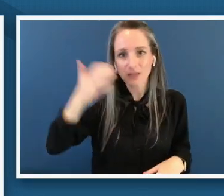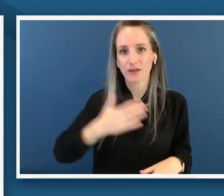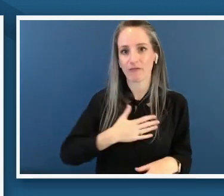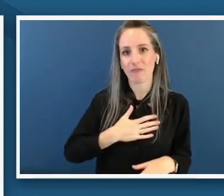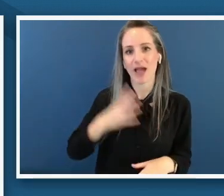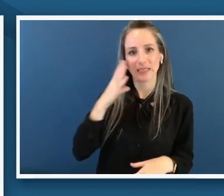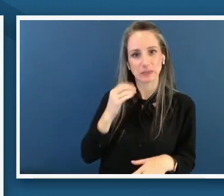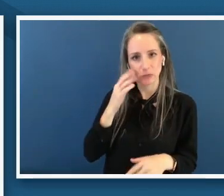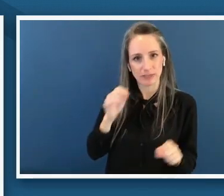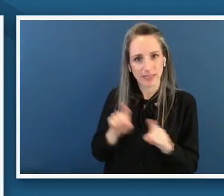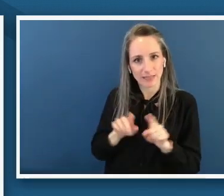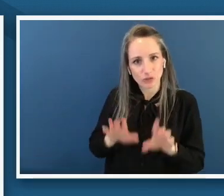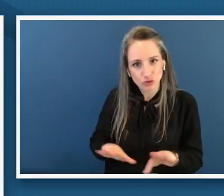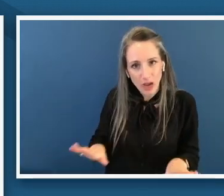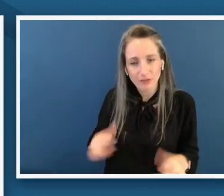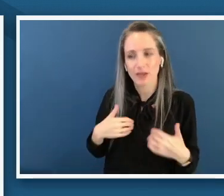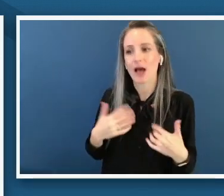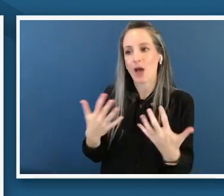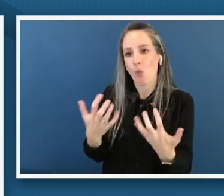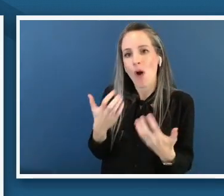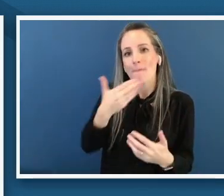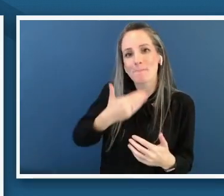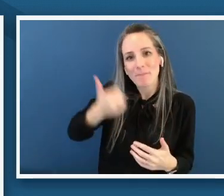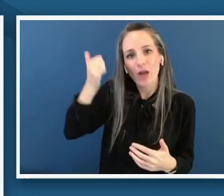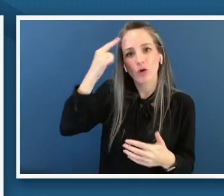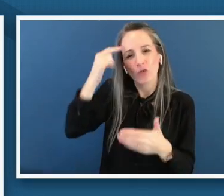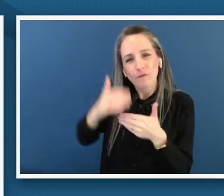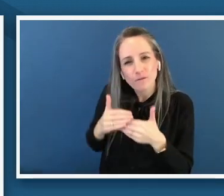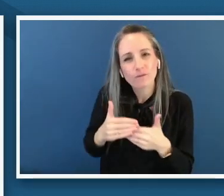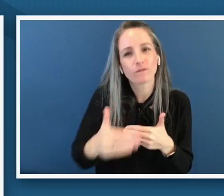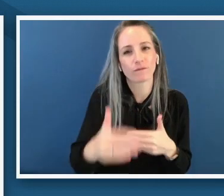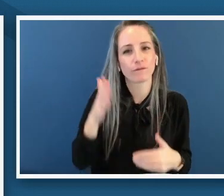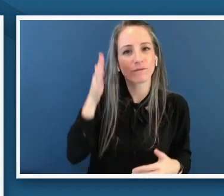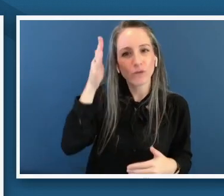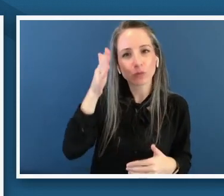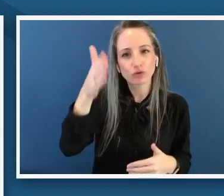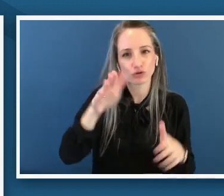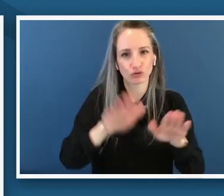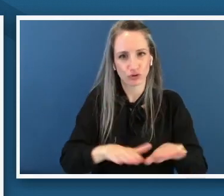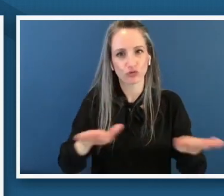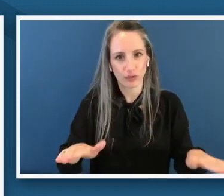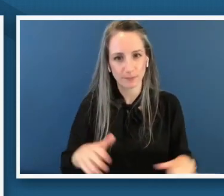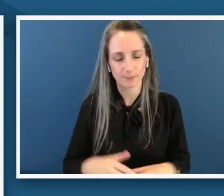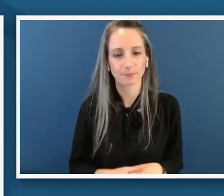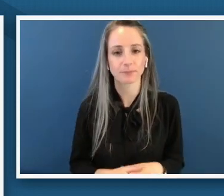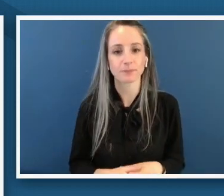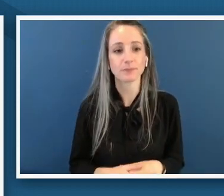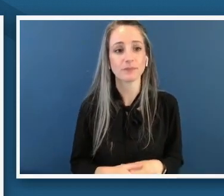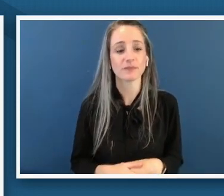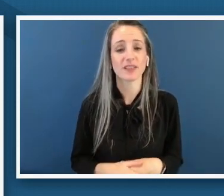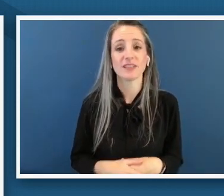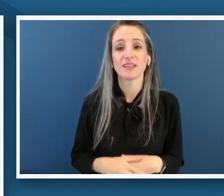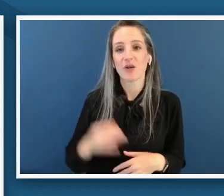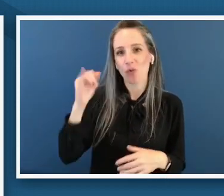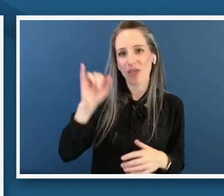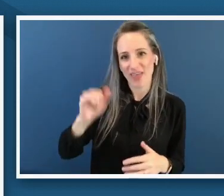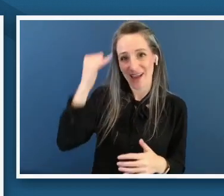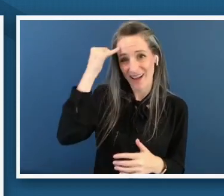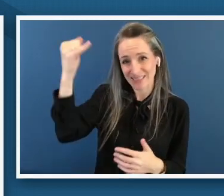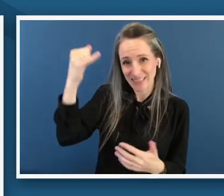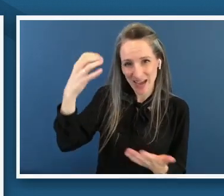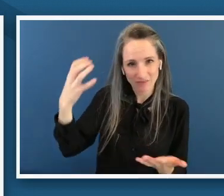for our kids. So, with that on the table, I think that we should start laying out some of the tools